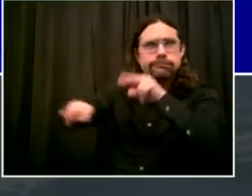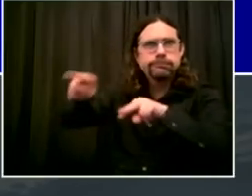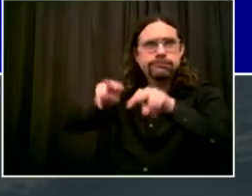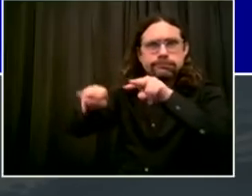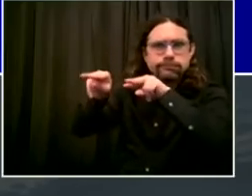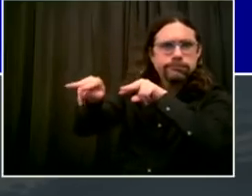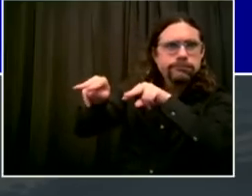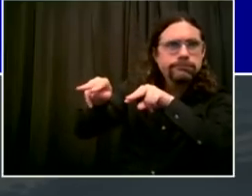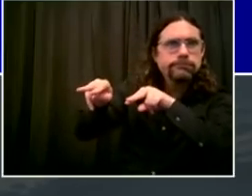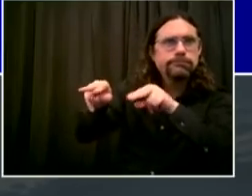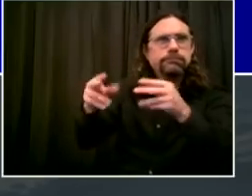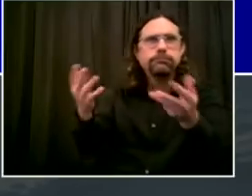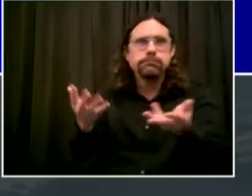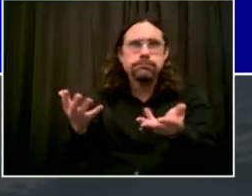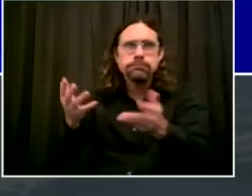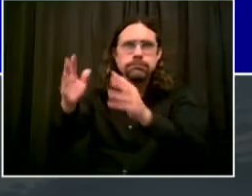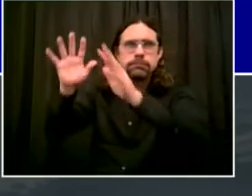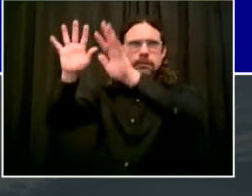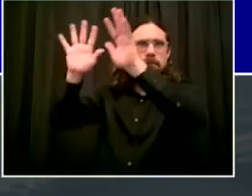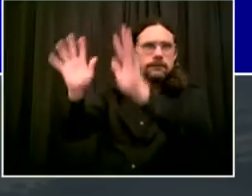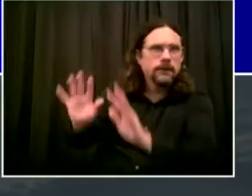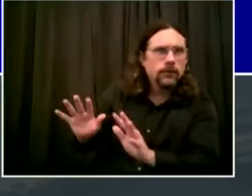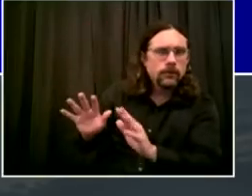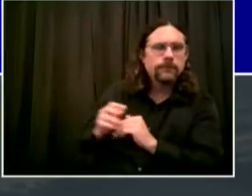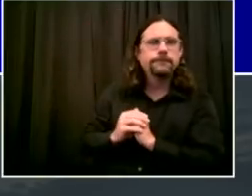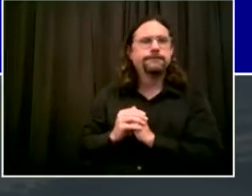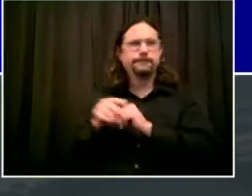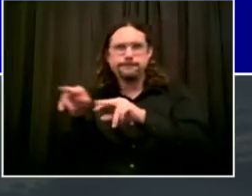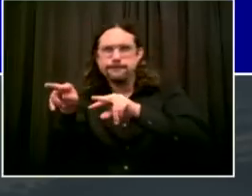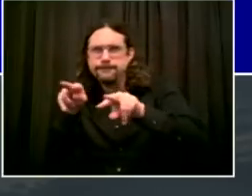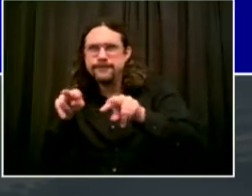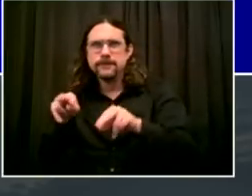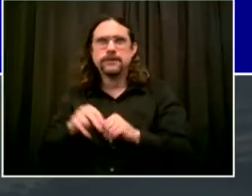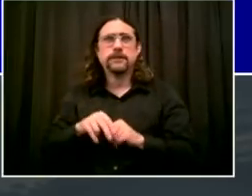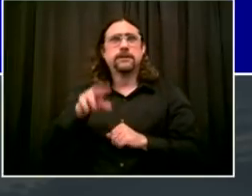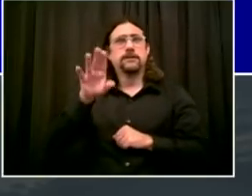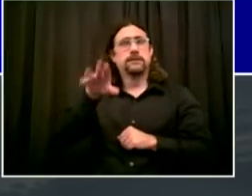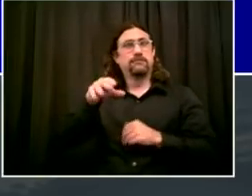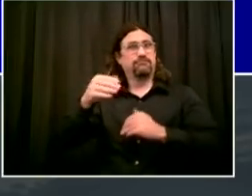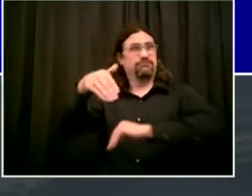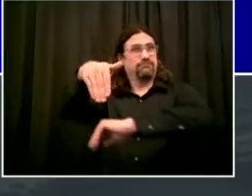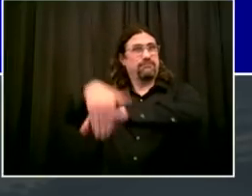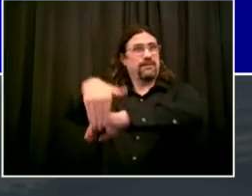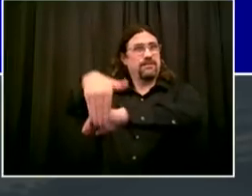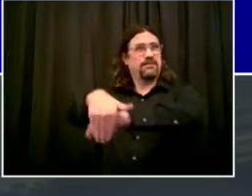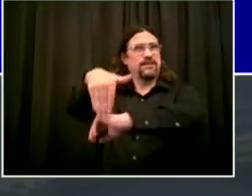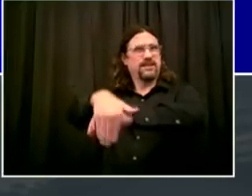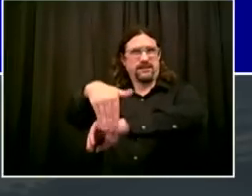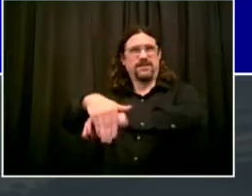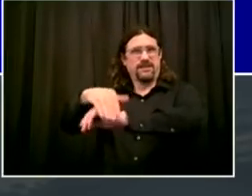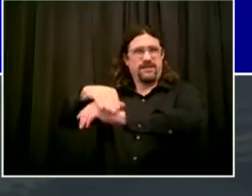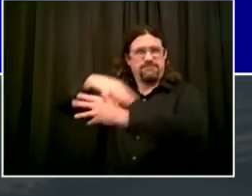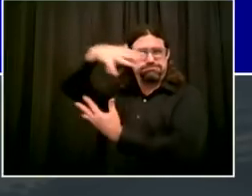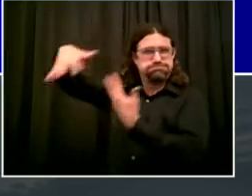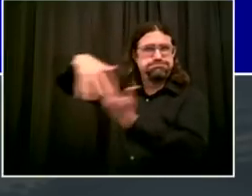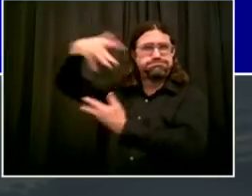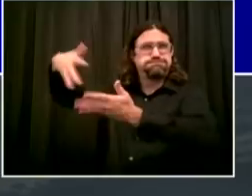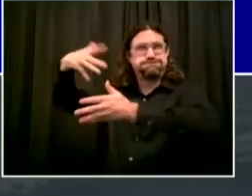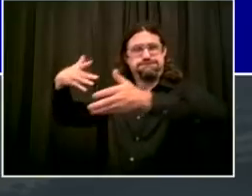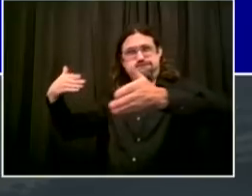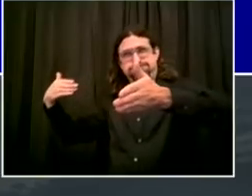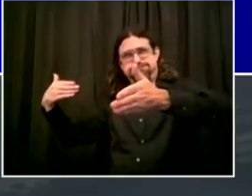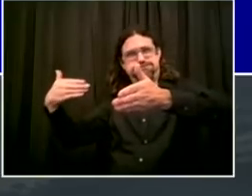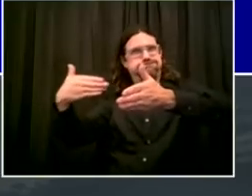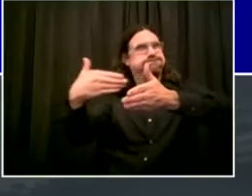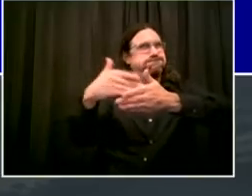will start late tonight with heavy rains, high winds, and coastal flooding. Now, at